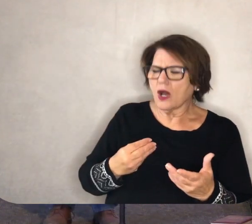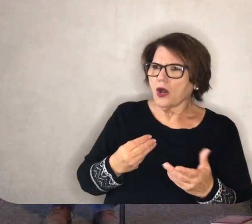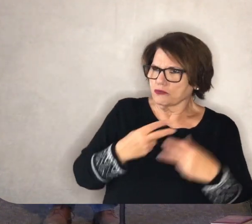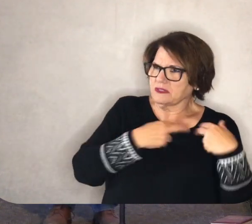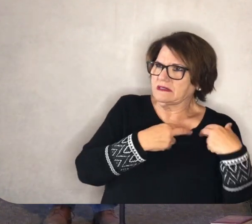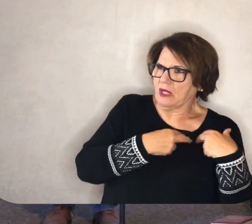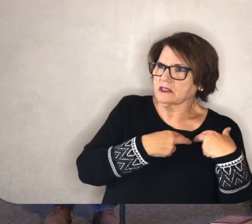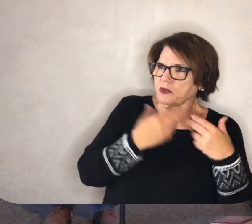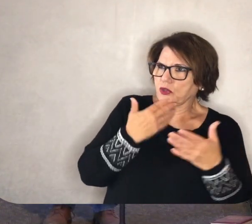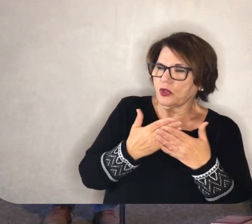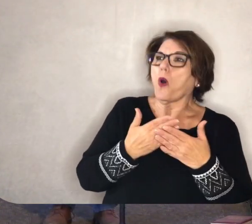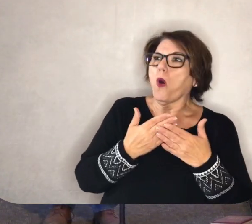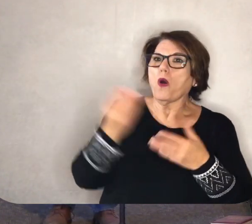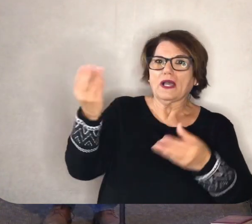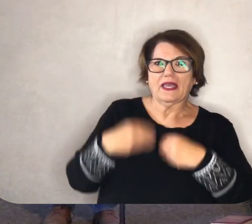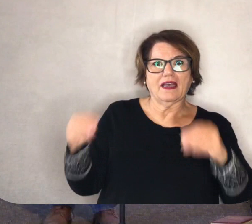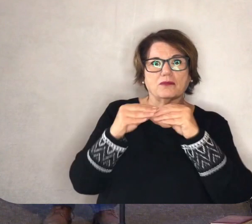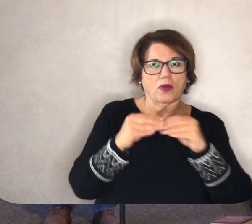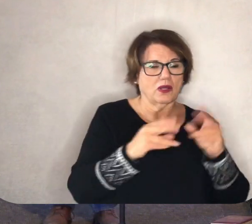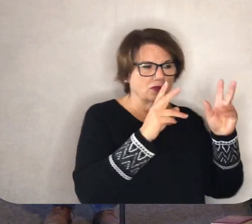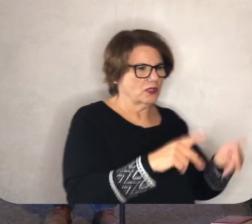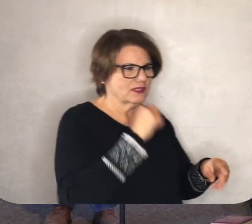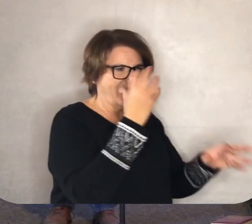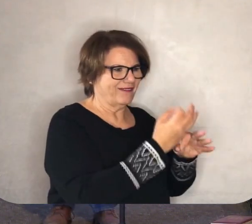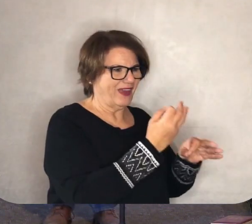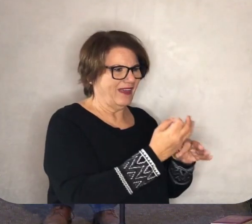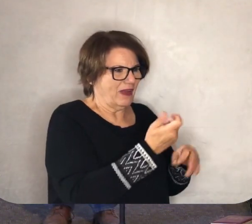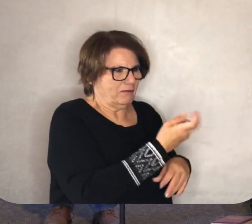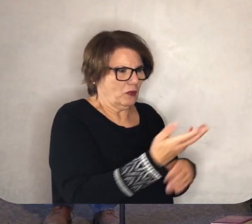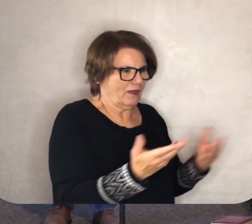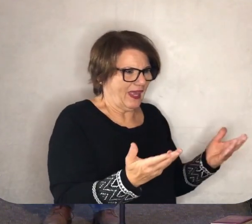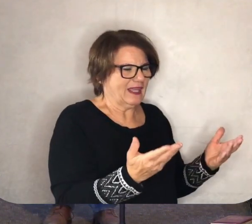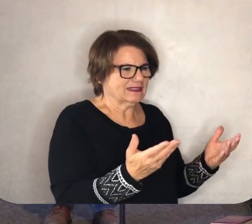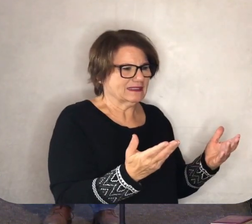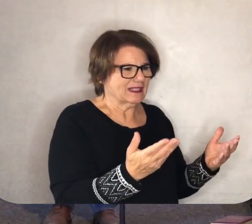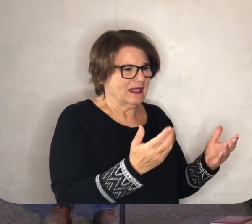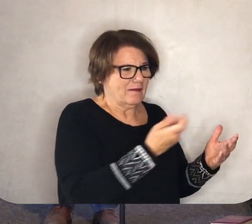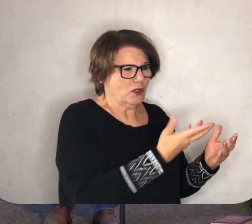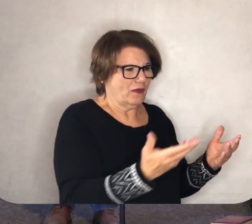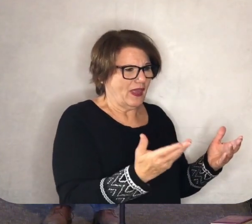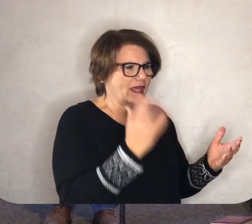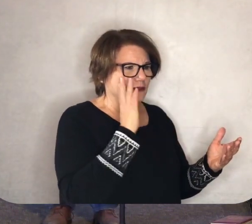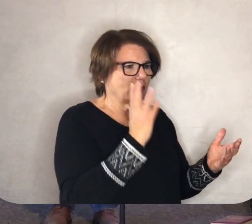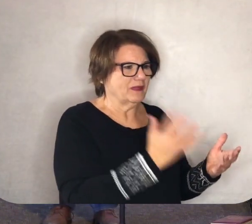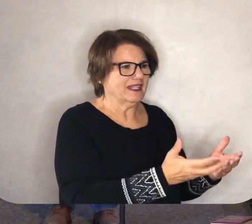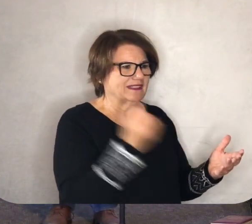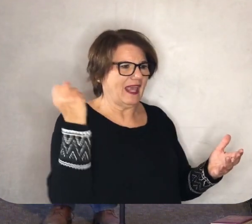things. And the one who is not faithful in a few things will have even those few things taken